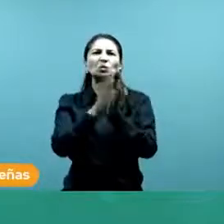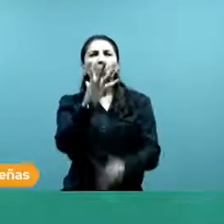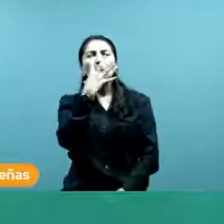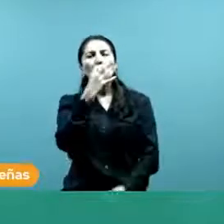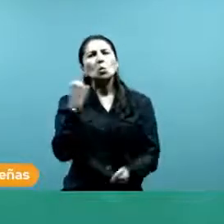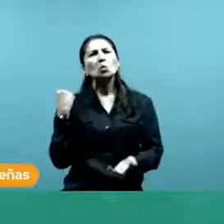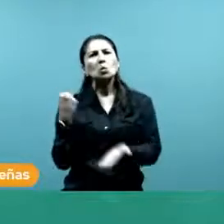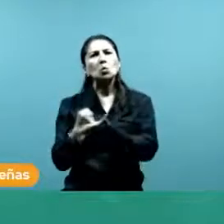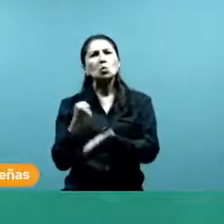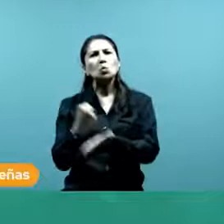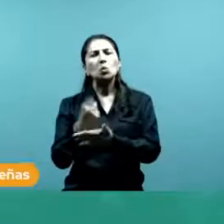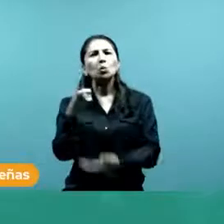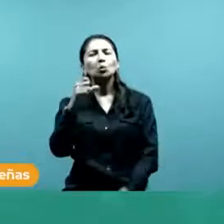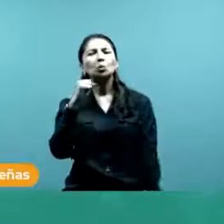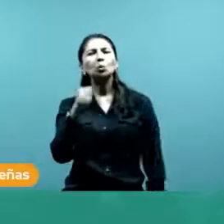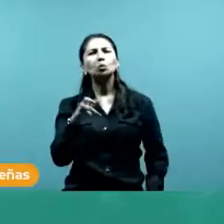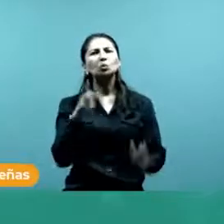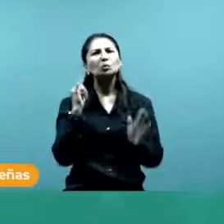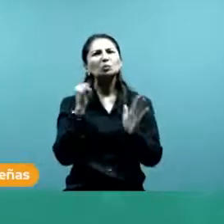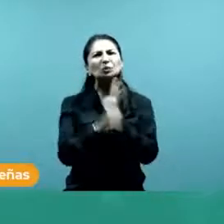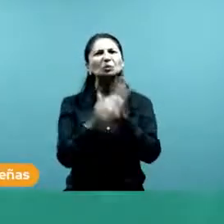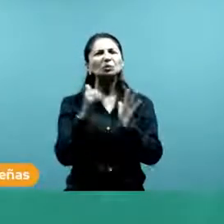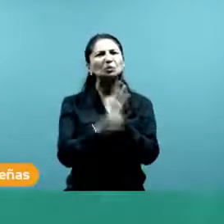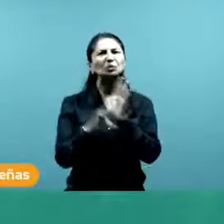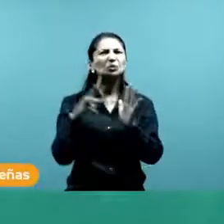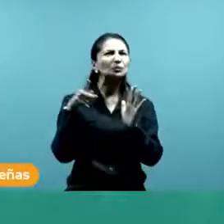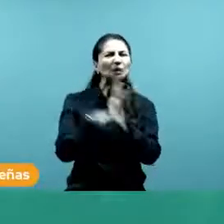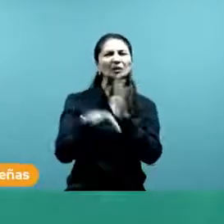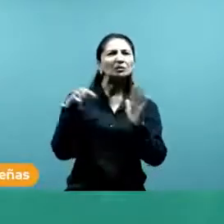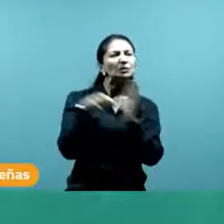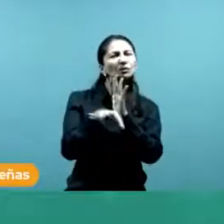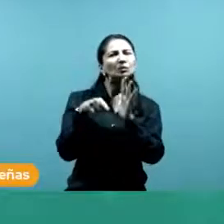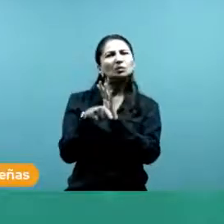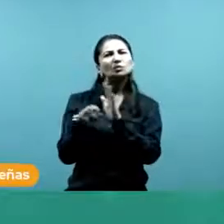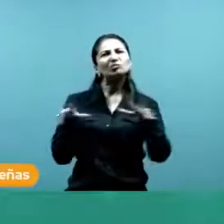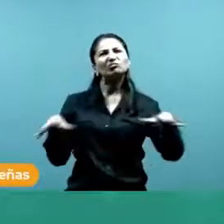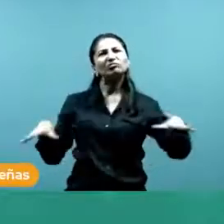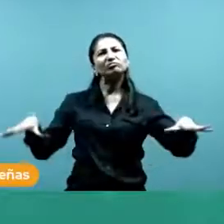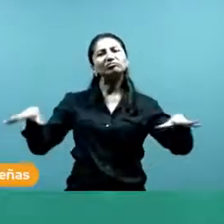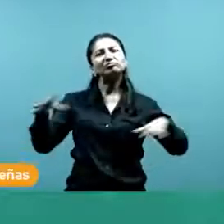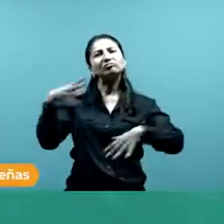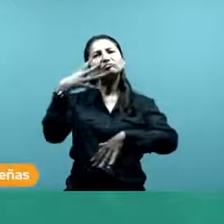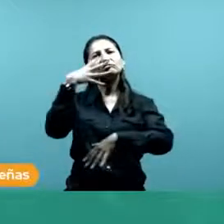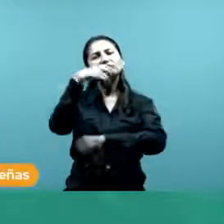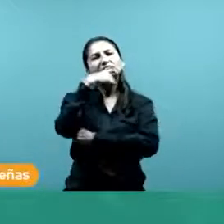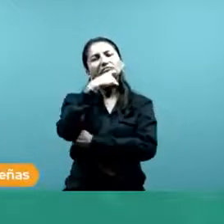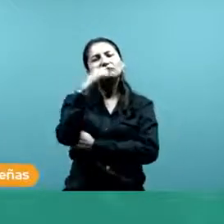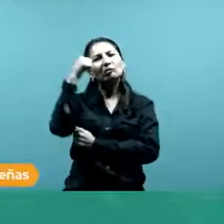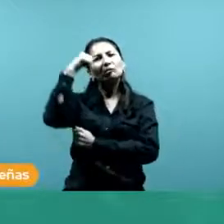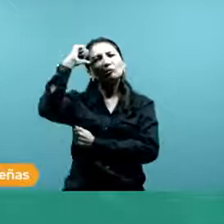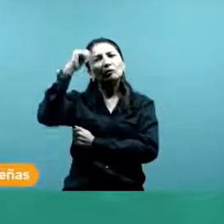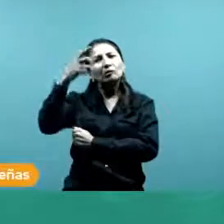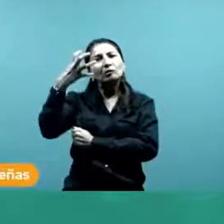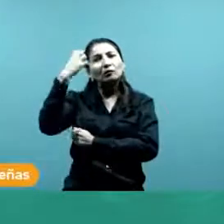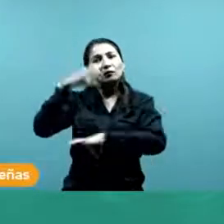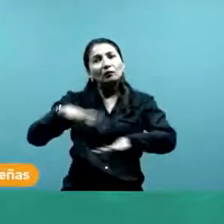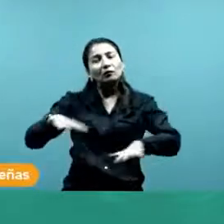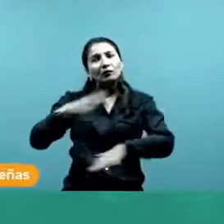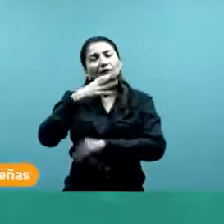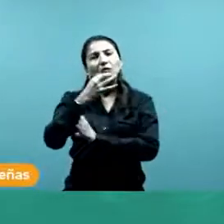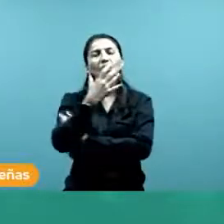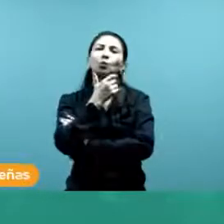in a beautiful place in the mountains to sing songs. Lugar hermoso, you can las see montañas. That there is a person playing pueden an